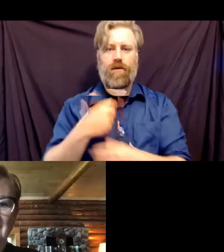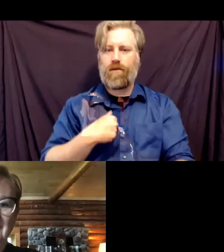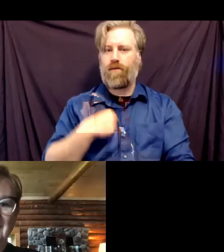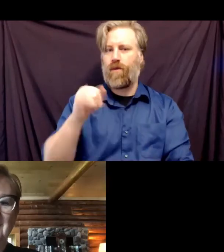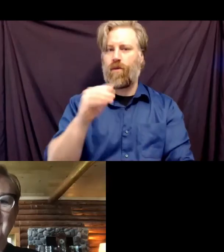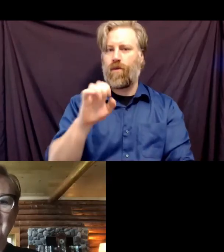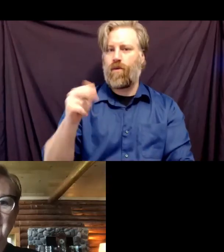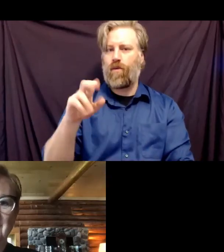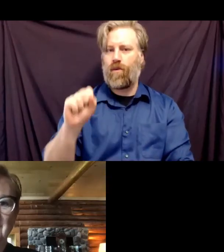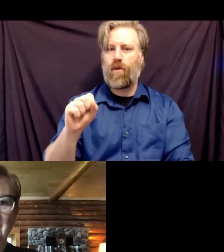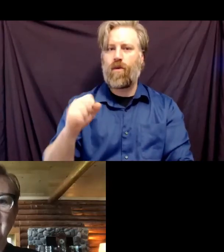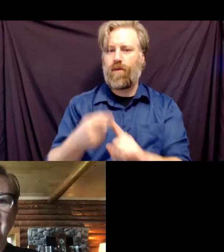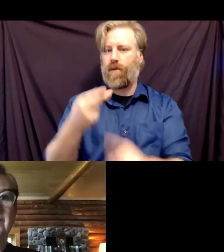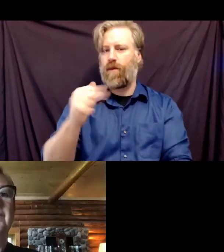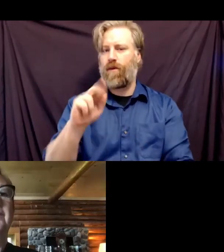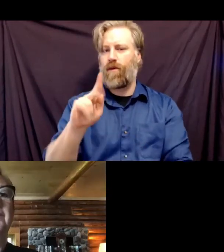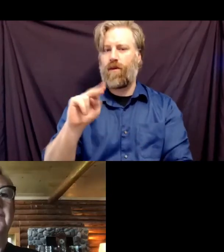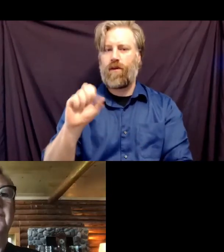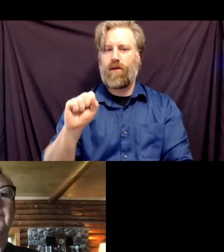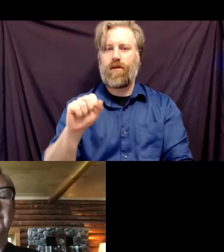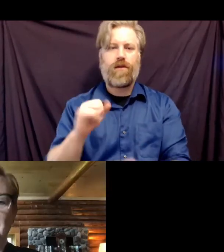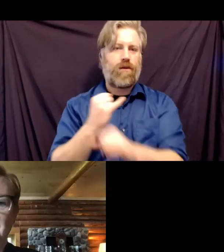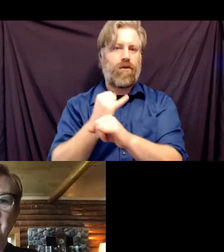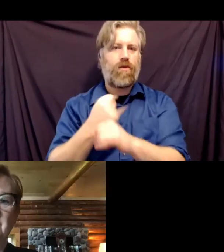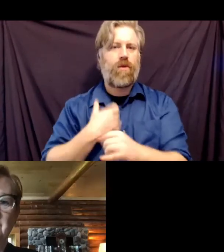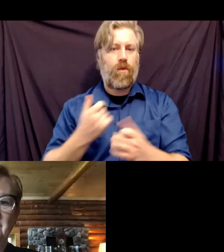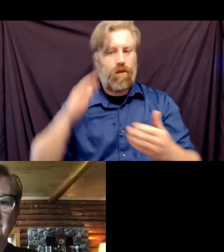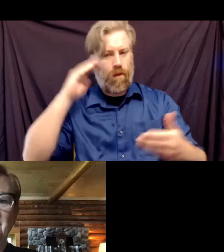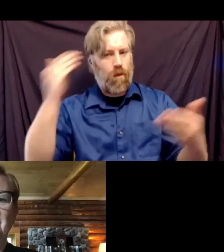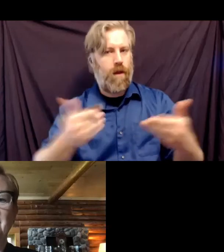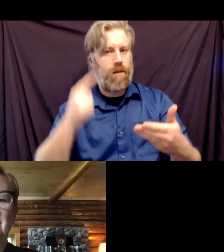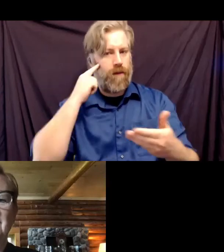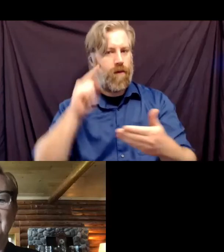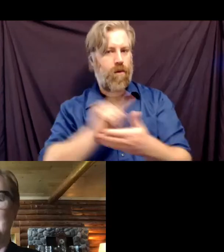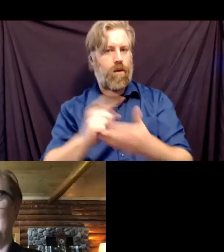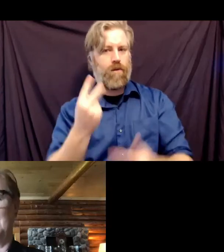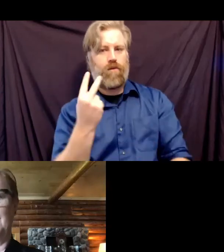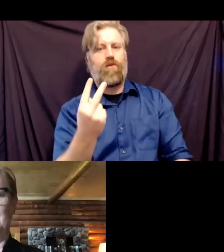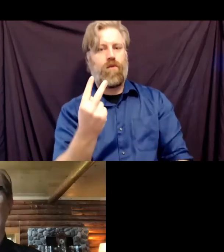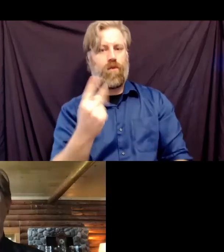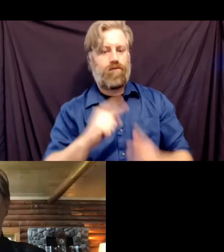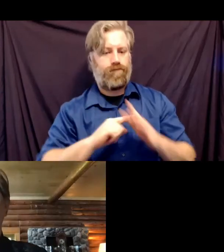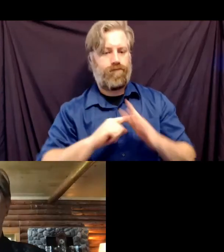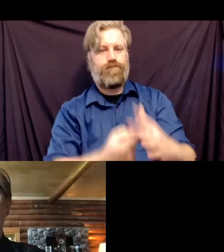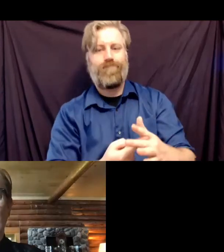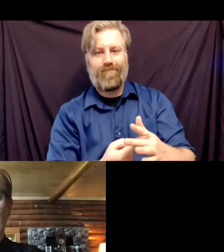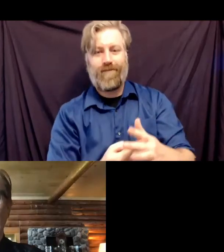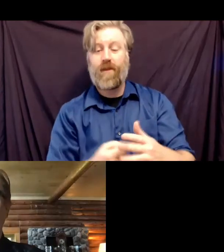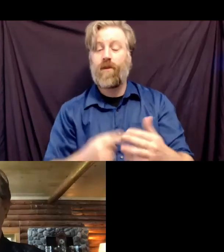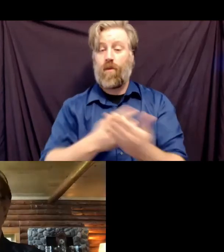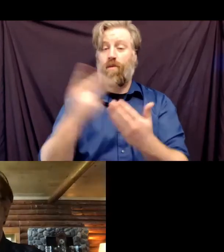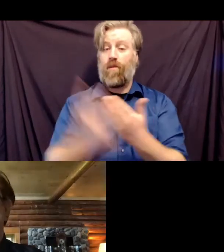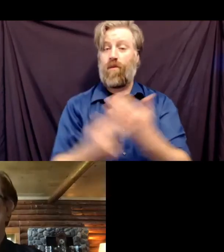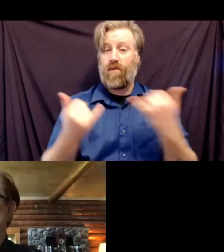here today for the kickoff of week 2. In today's program, it